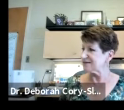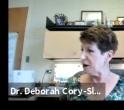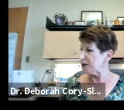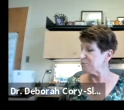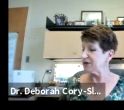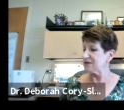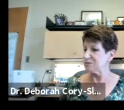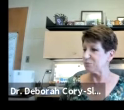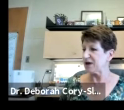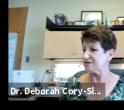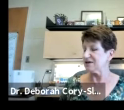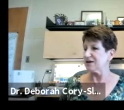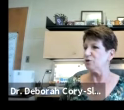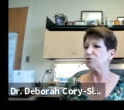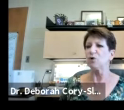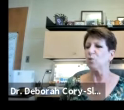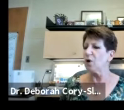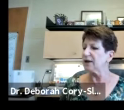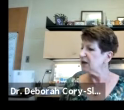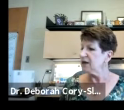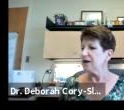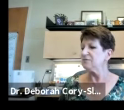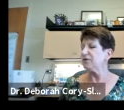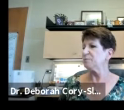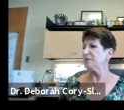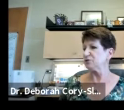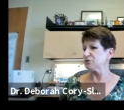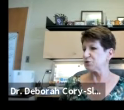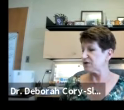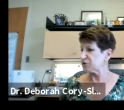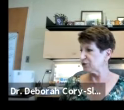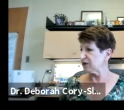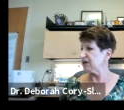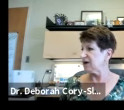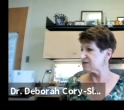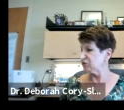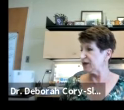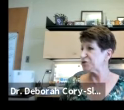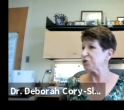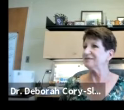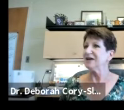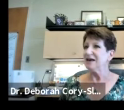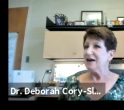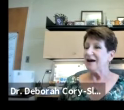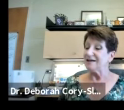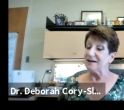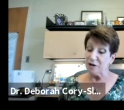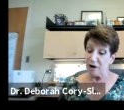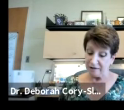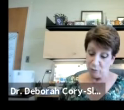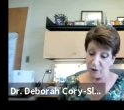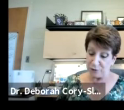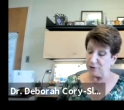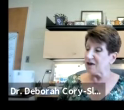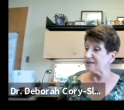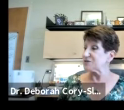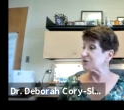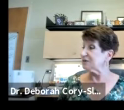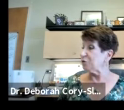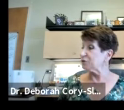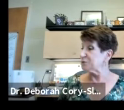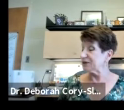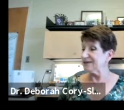at a time and its impact on health, or one environmental stressor in isolation. And whether or not